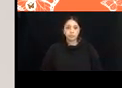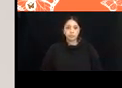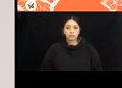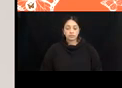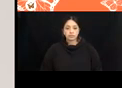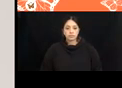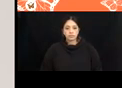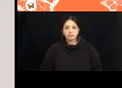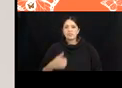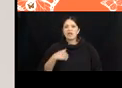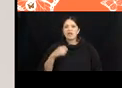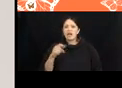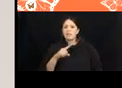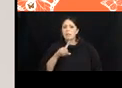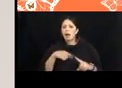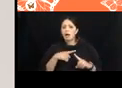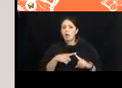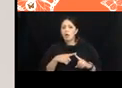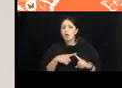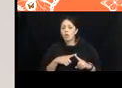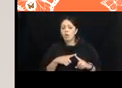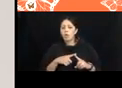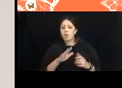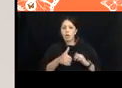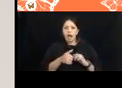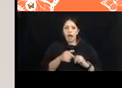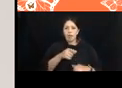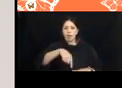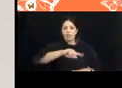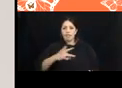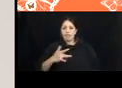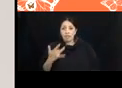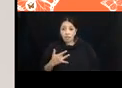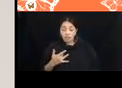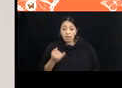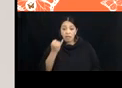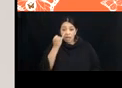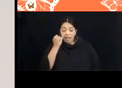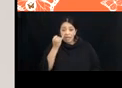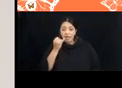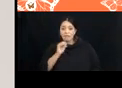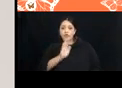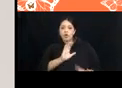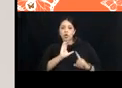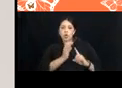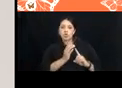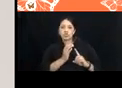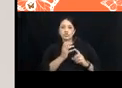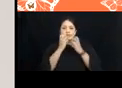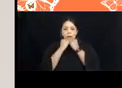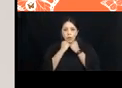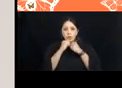When I asked them about how they feel if their culture is valued in our